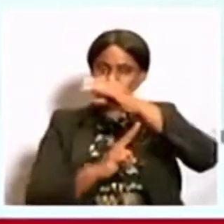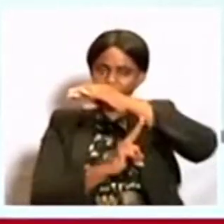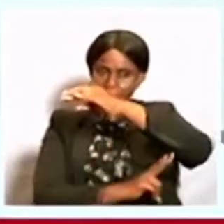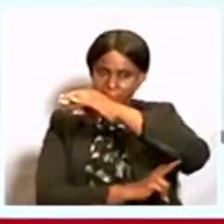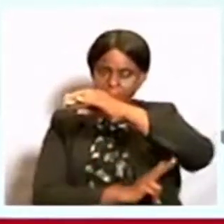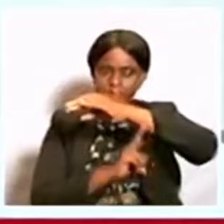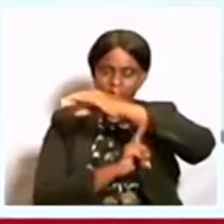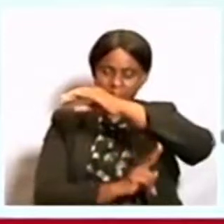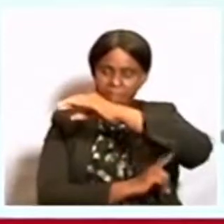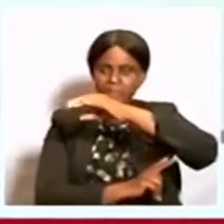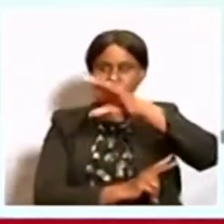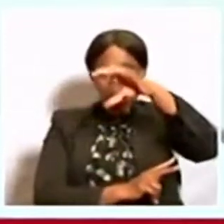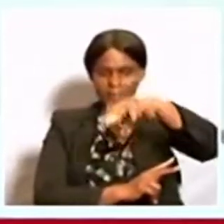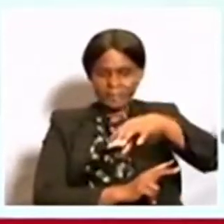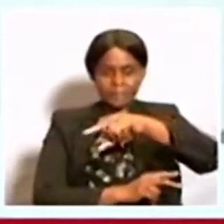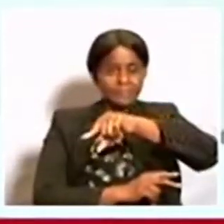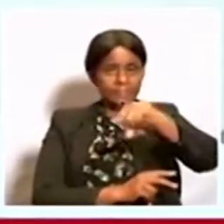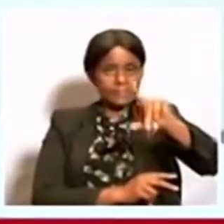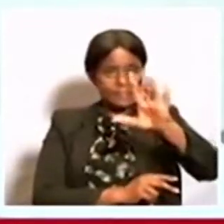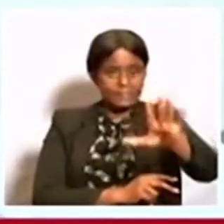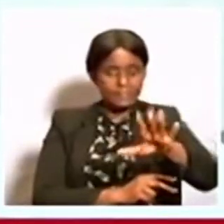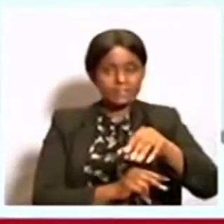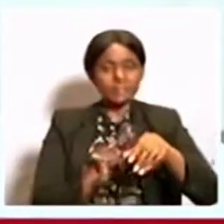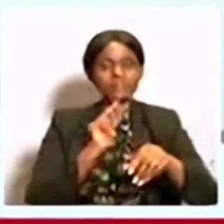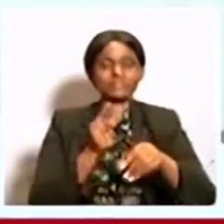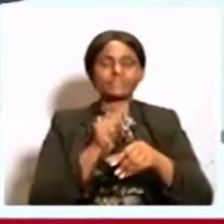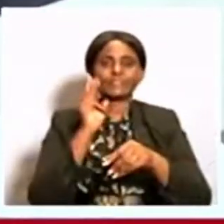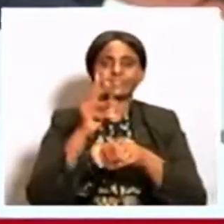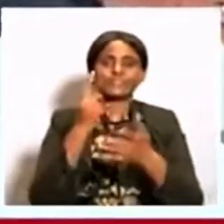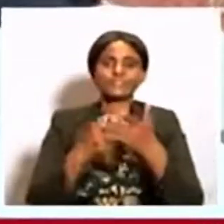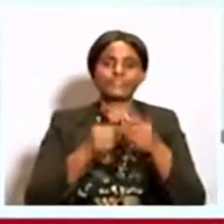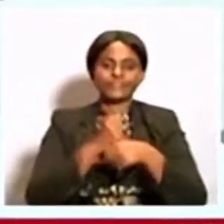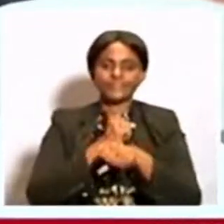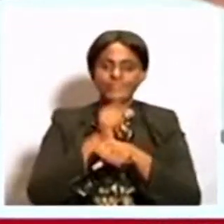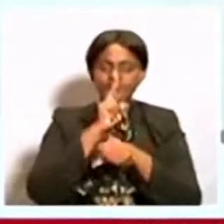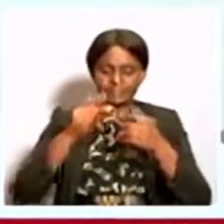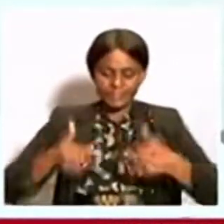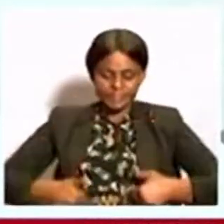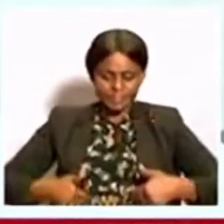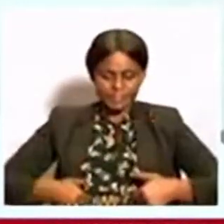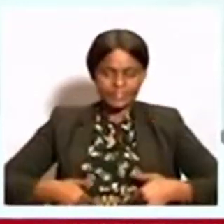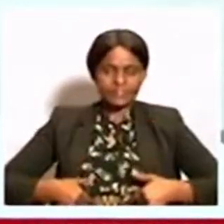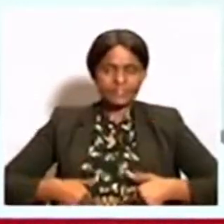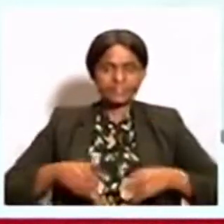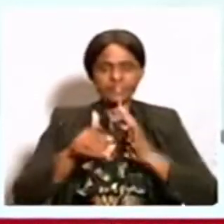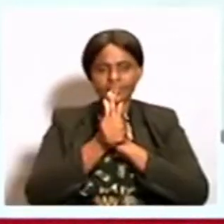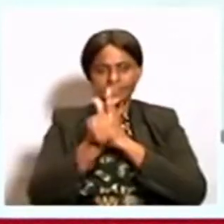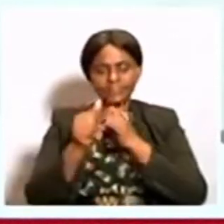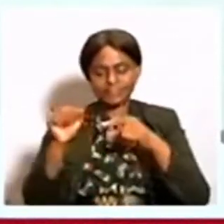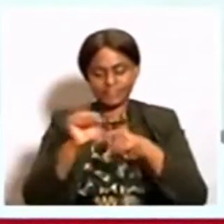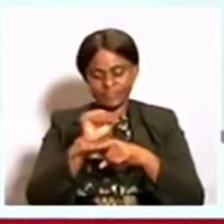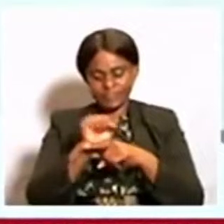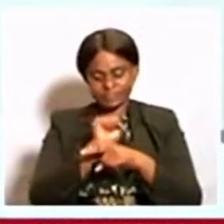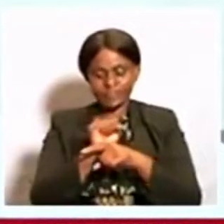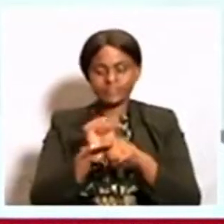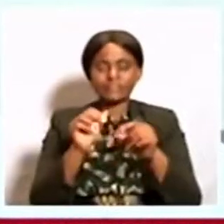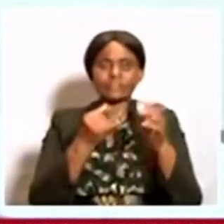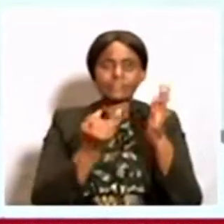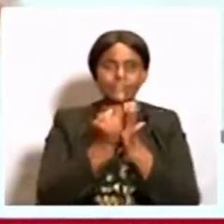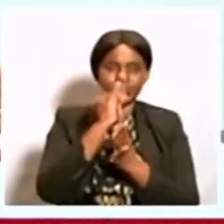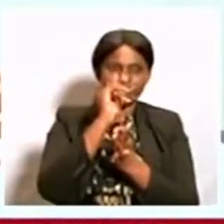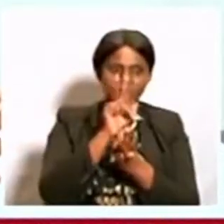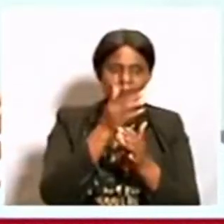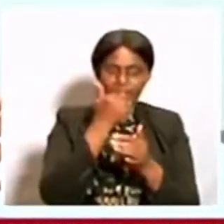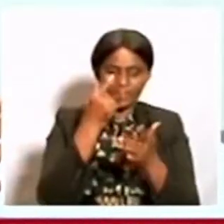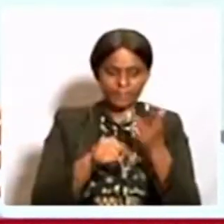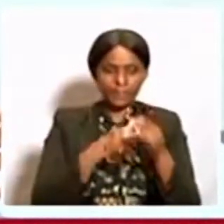this crossing point, it should go there. We are going to make sure that our youths are in skills training institutions. That